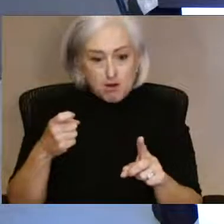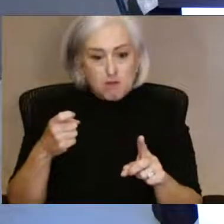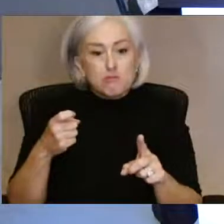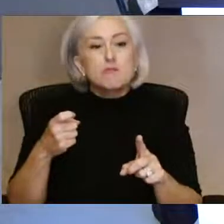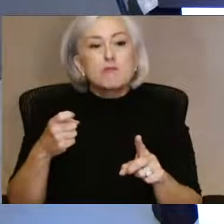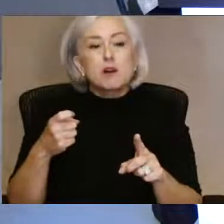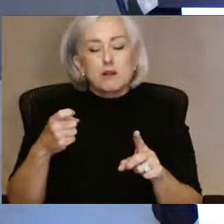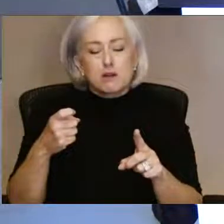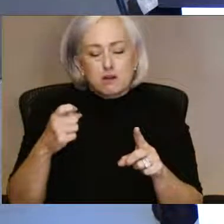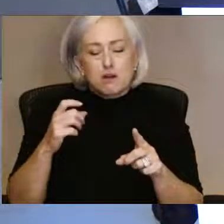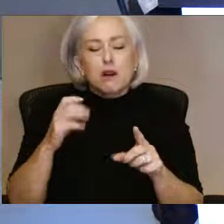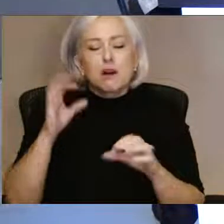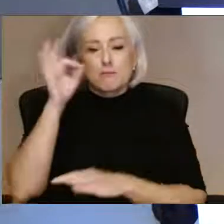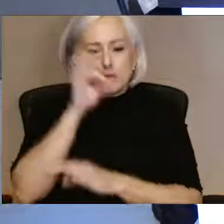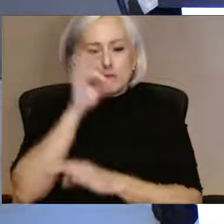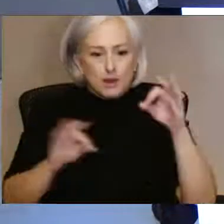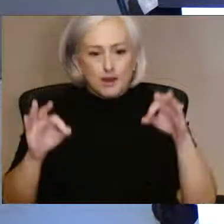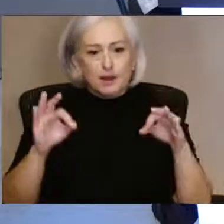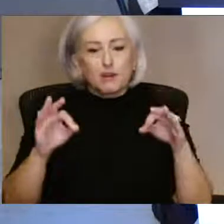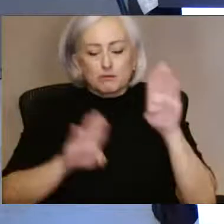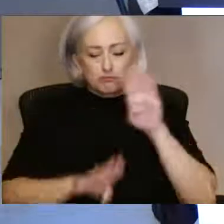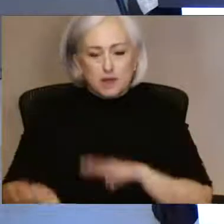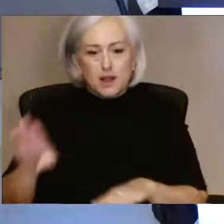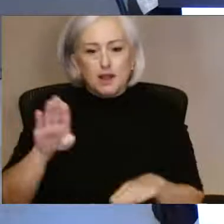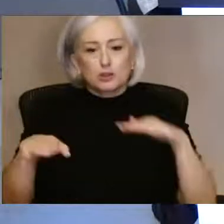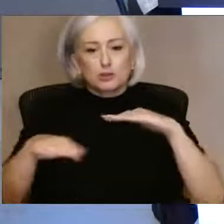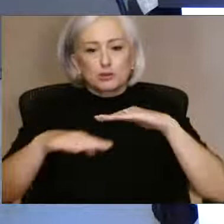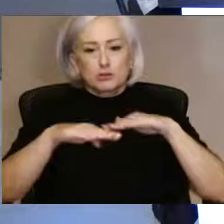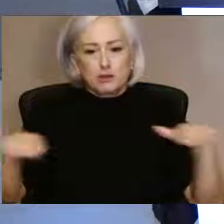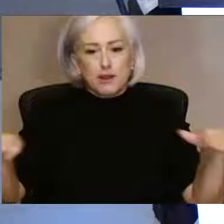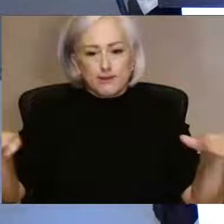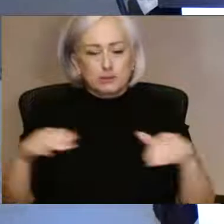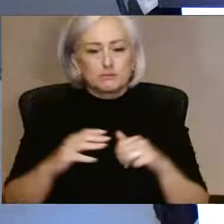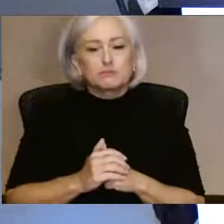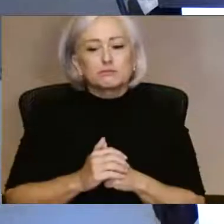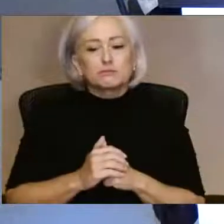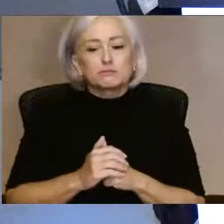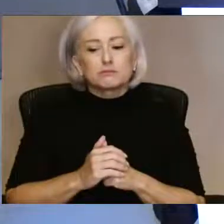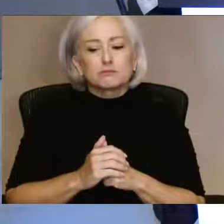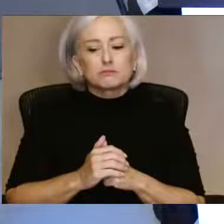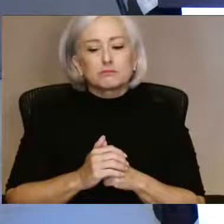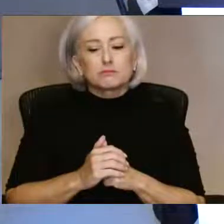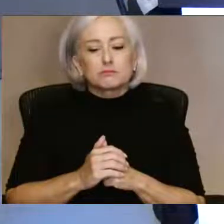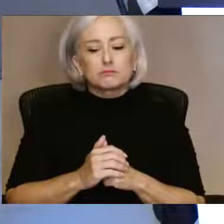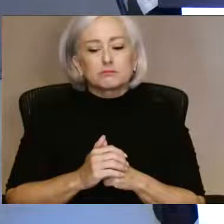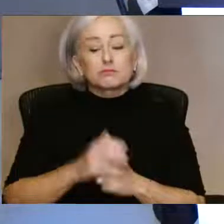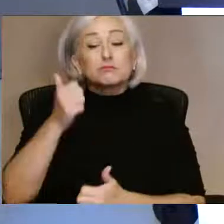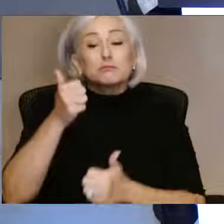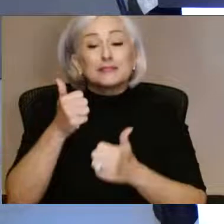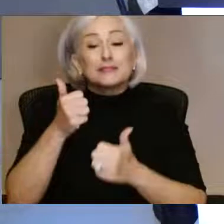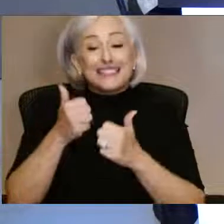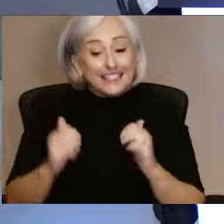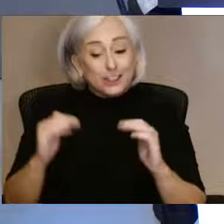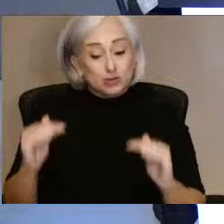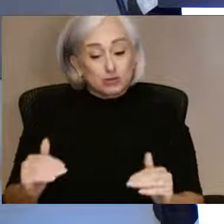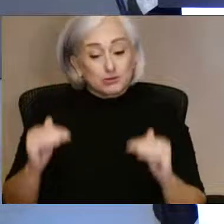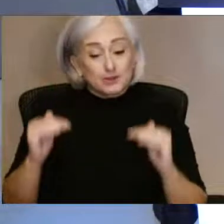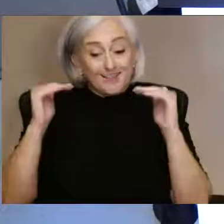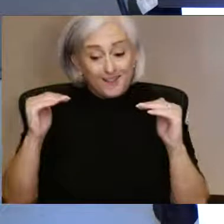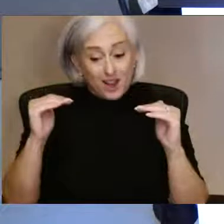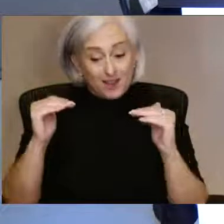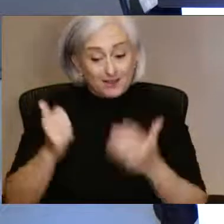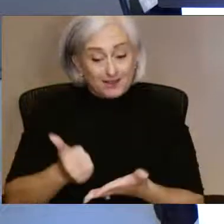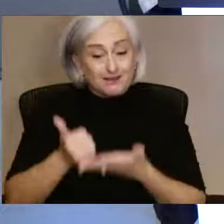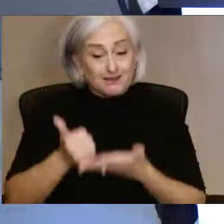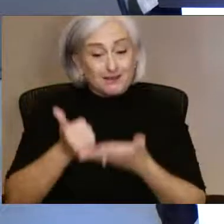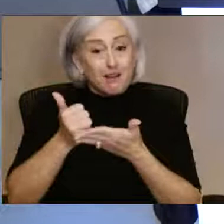And every advance that we've made in treating cancer over the last few decades has really